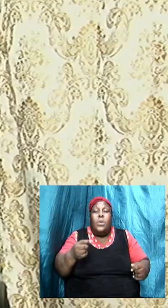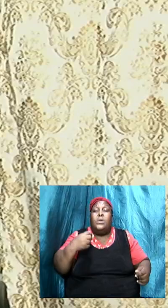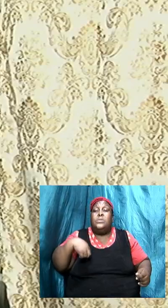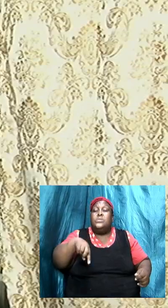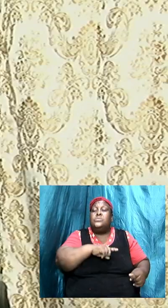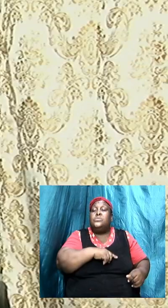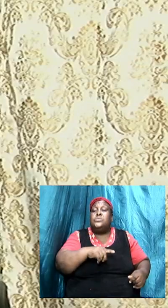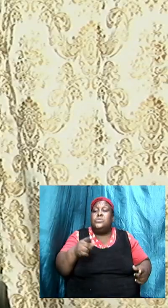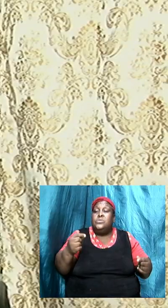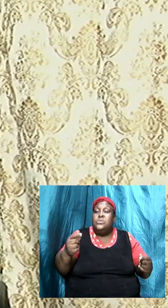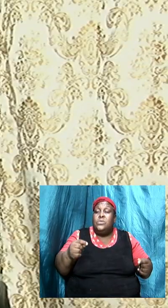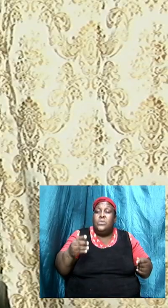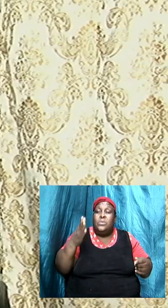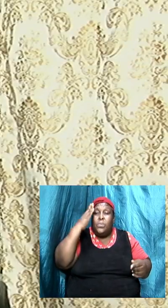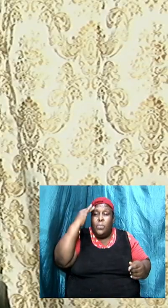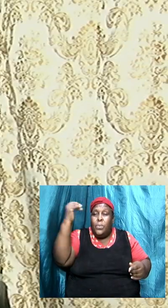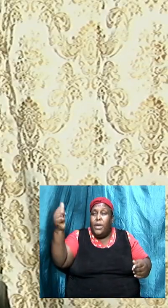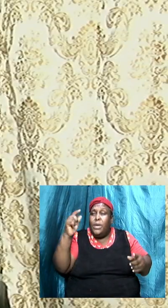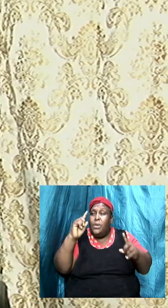we worship the Lord.